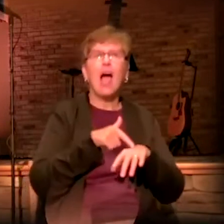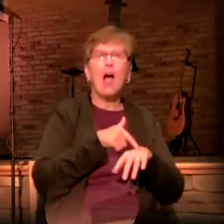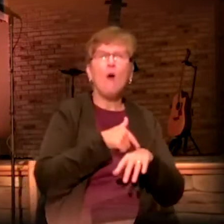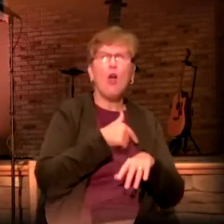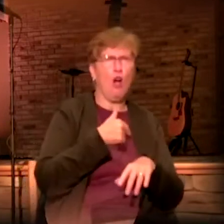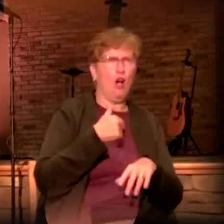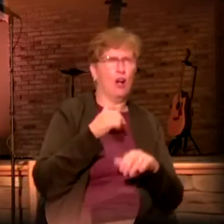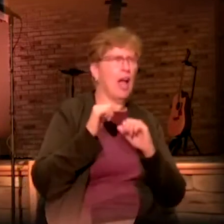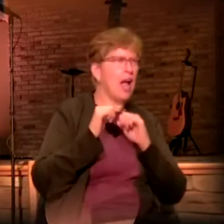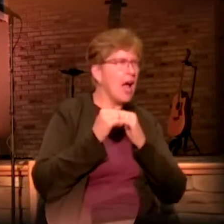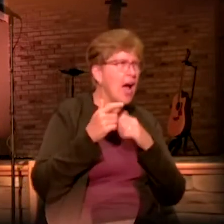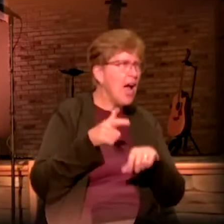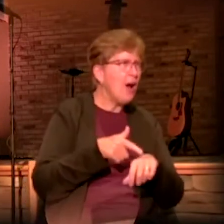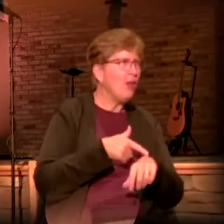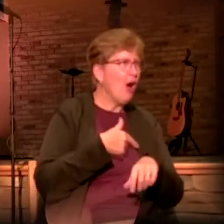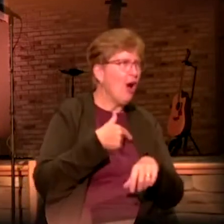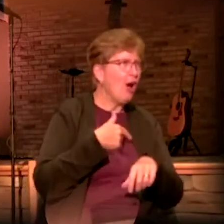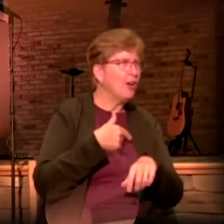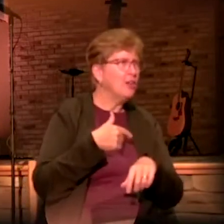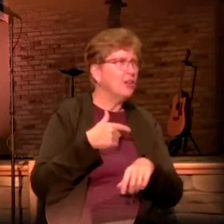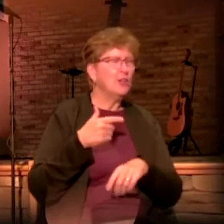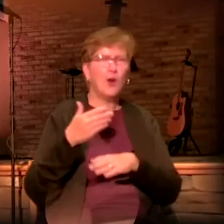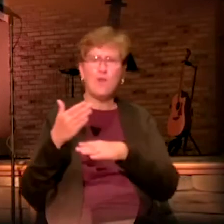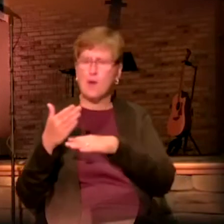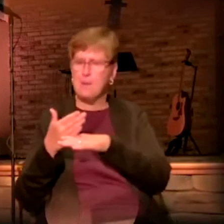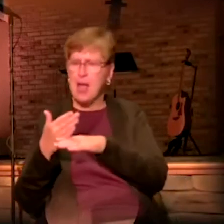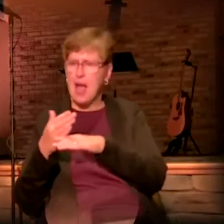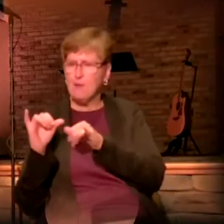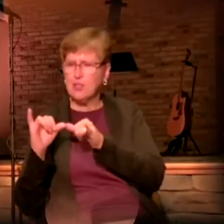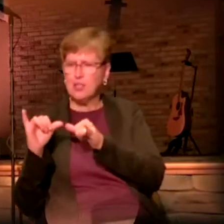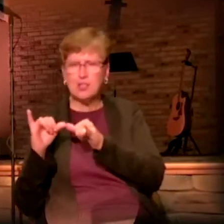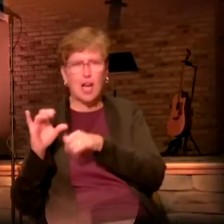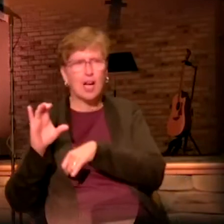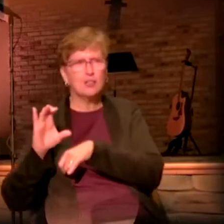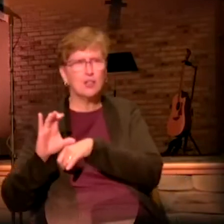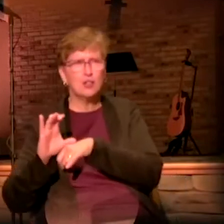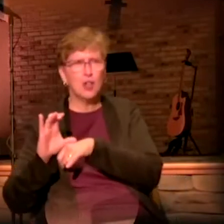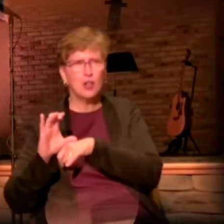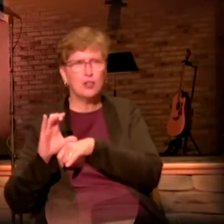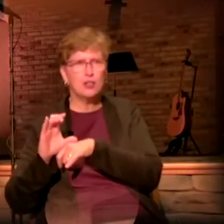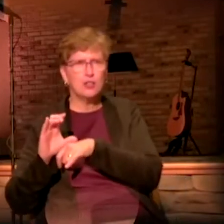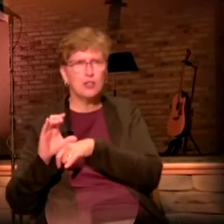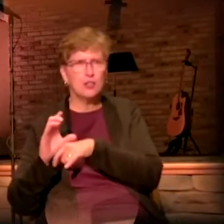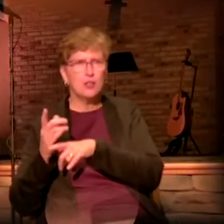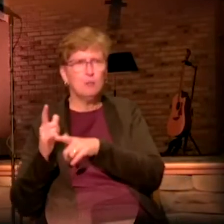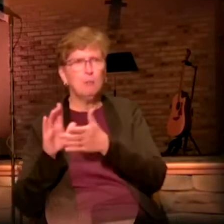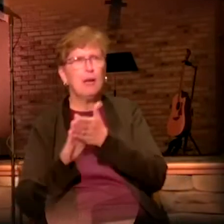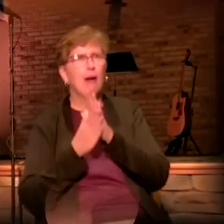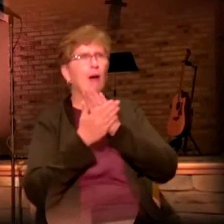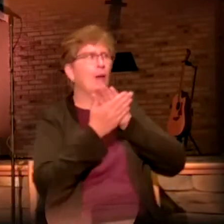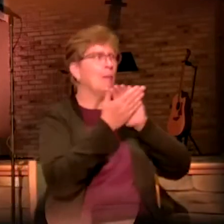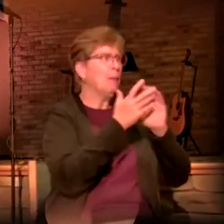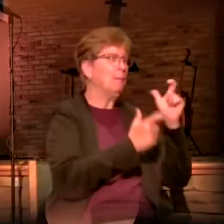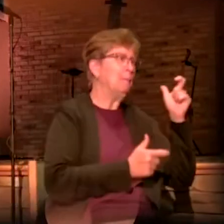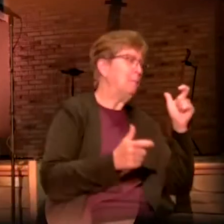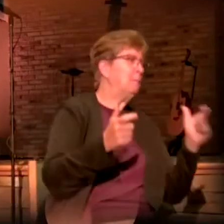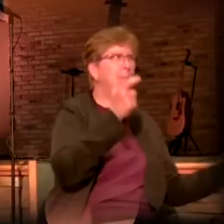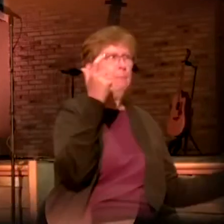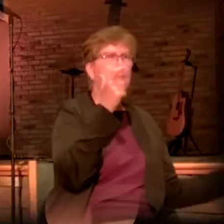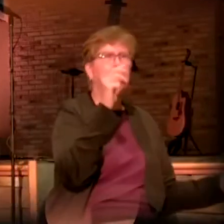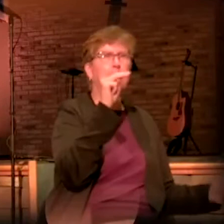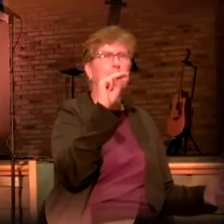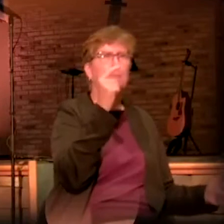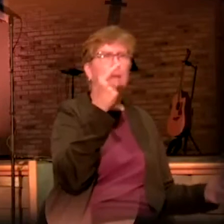take to go from an average-sized congregation to a megachurch? When God is